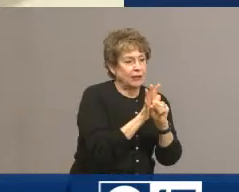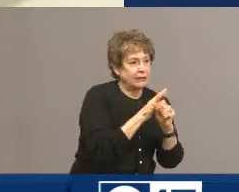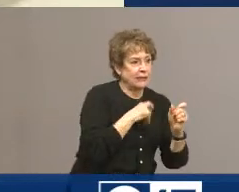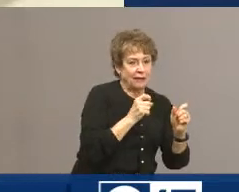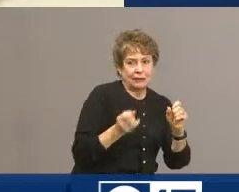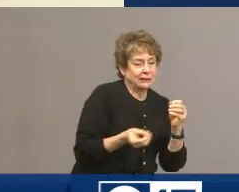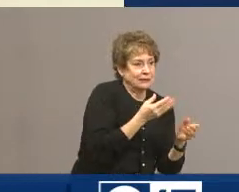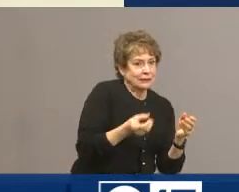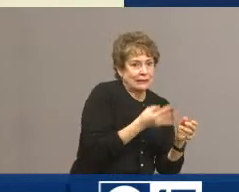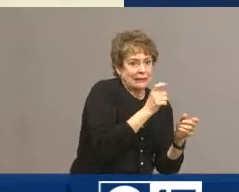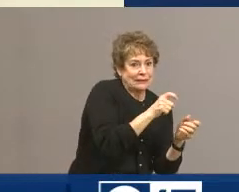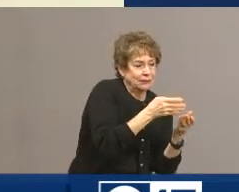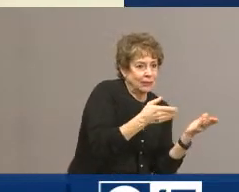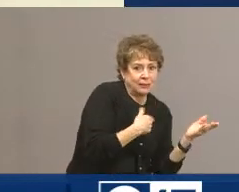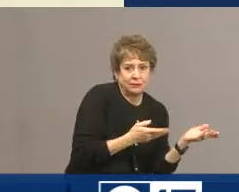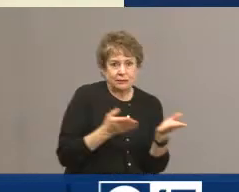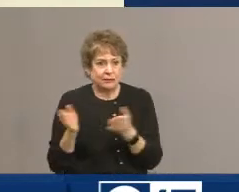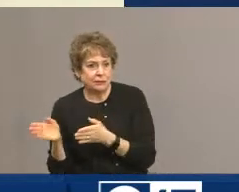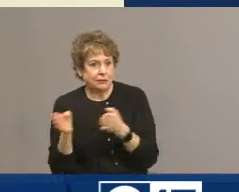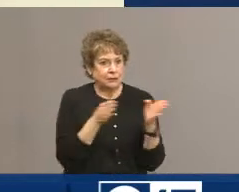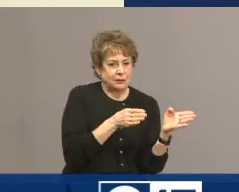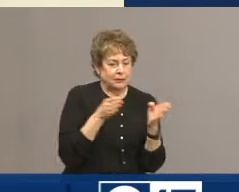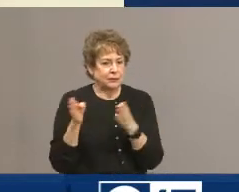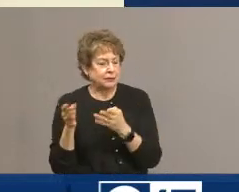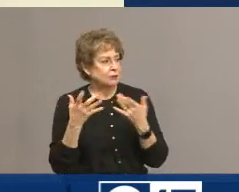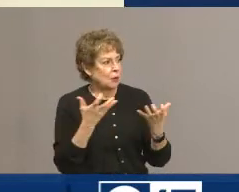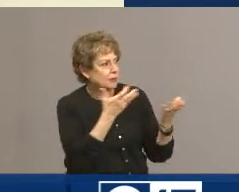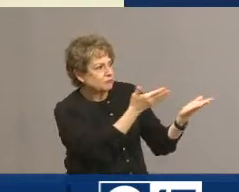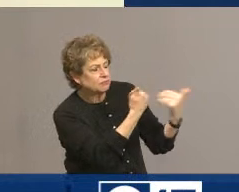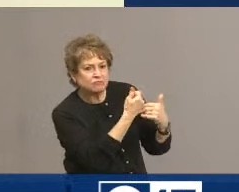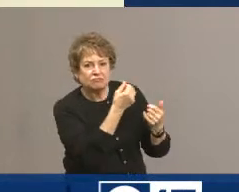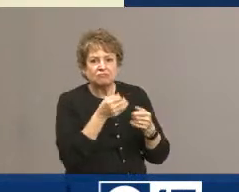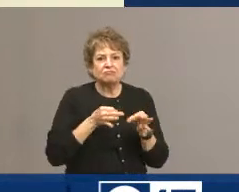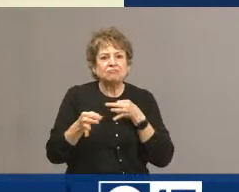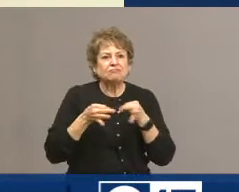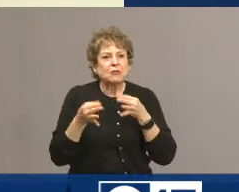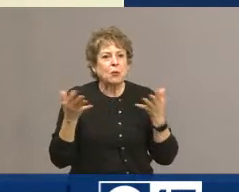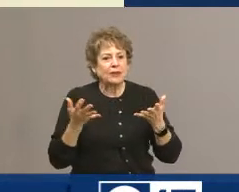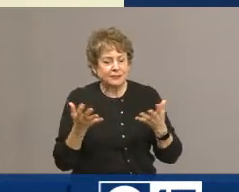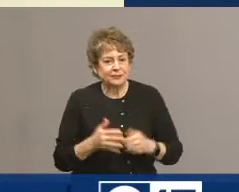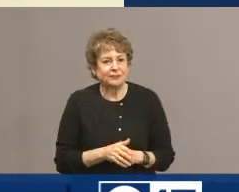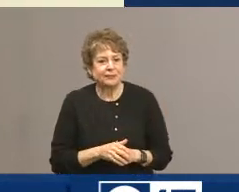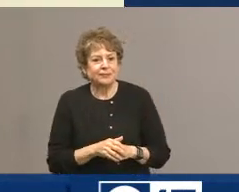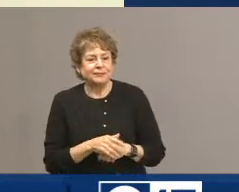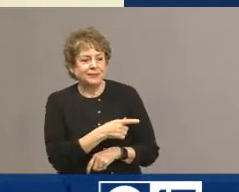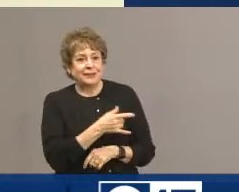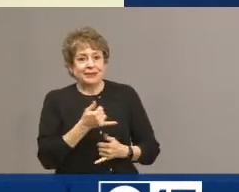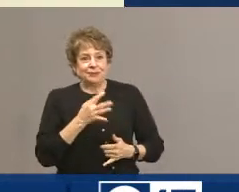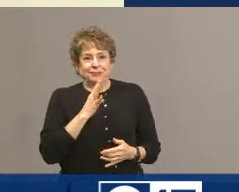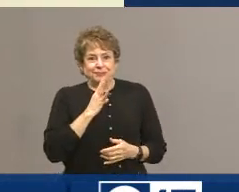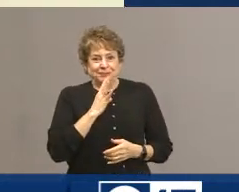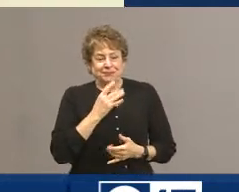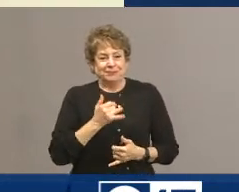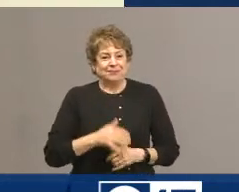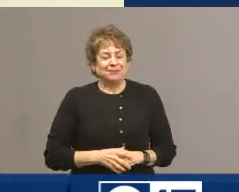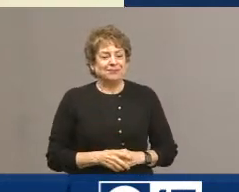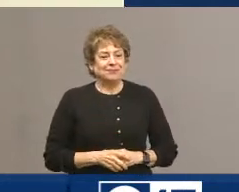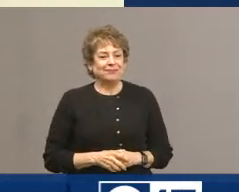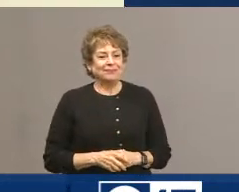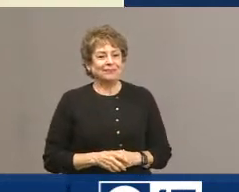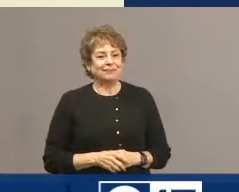First, on the fire front, as I mentioned, only one Type 1 incident team still working, run